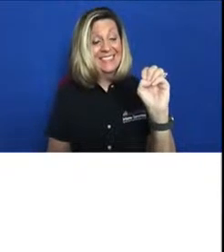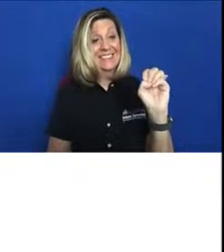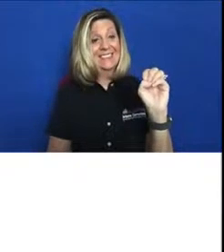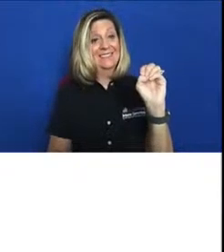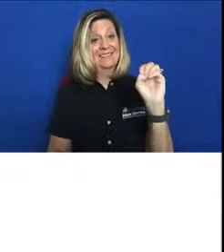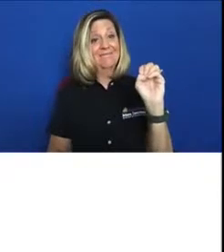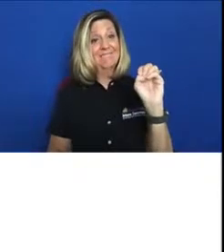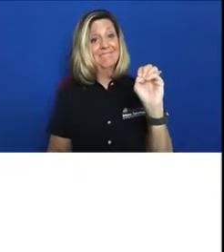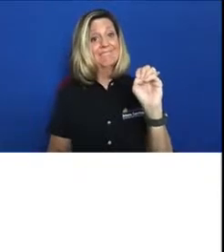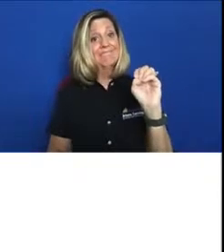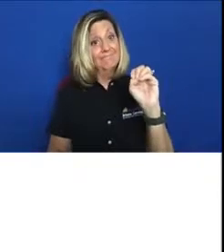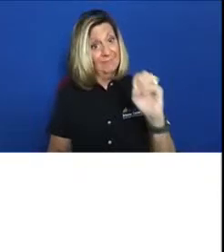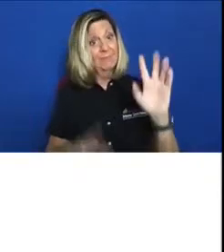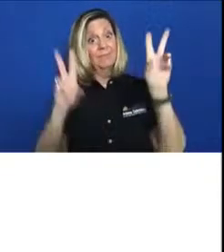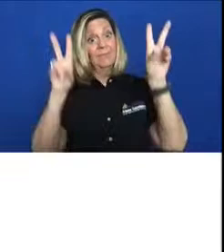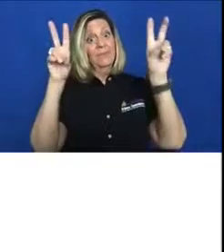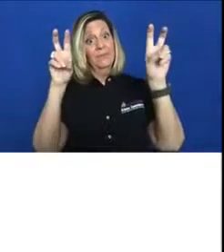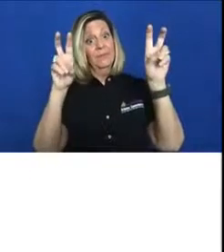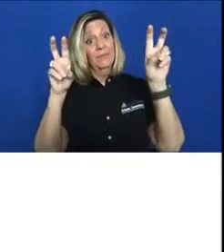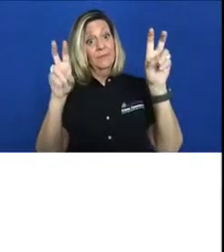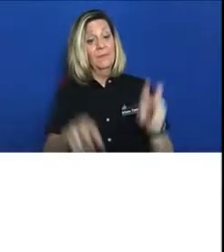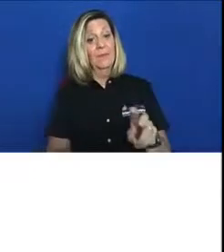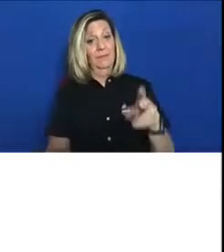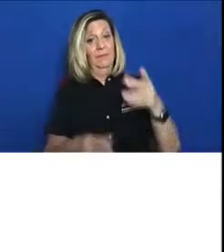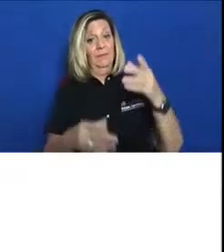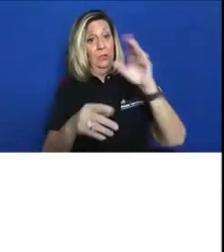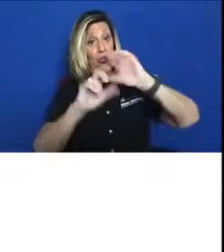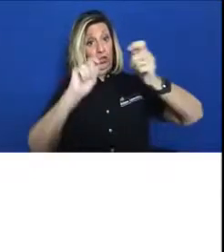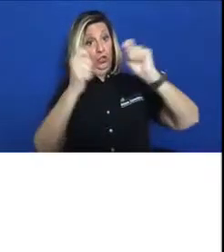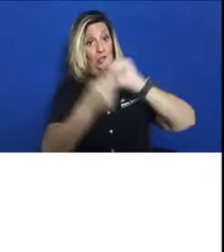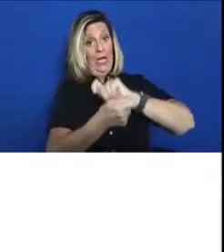We'll also have a website,